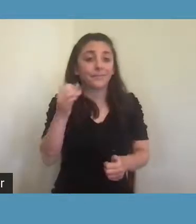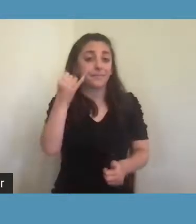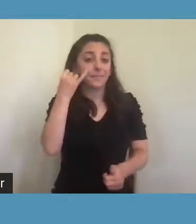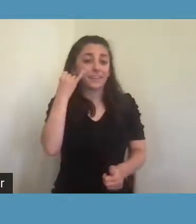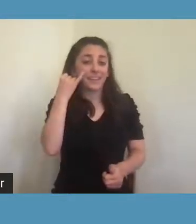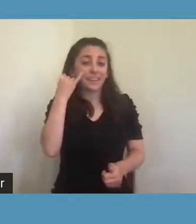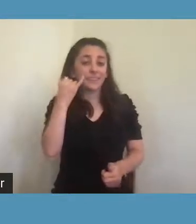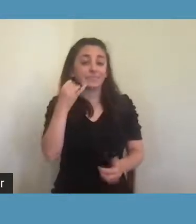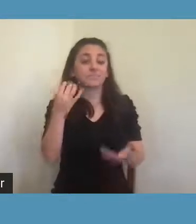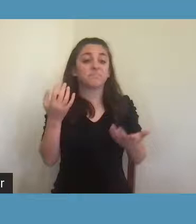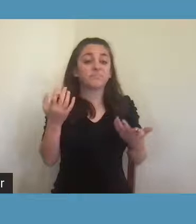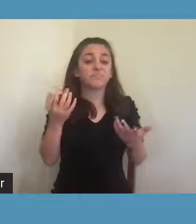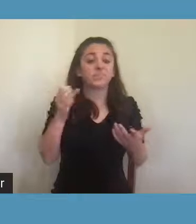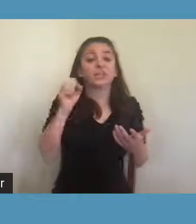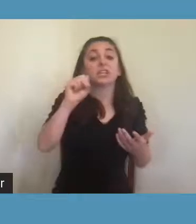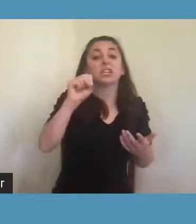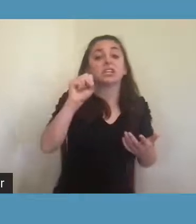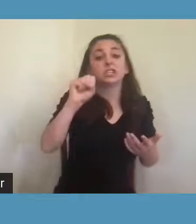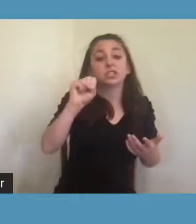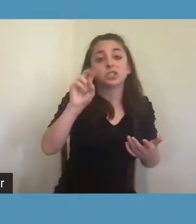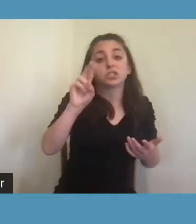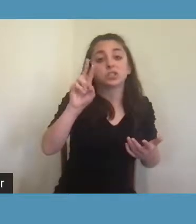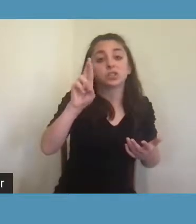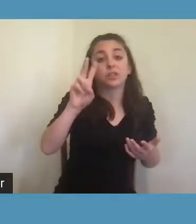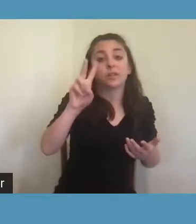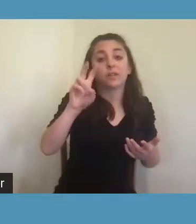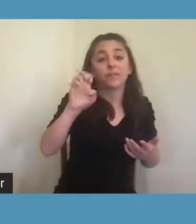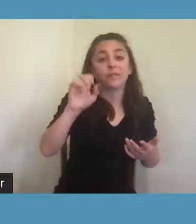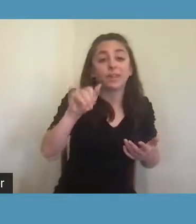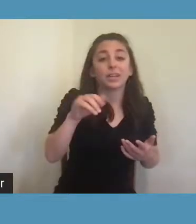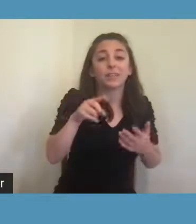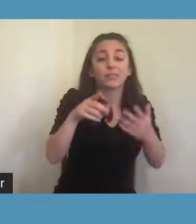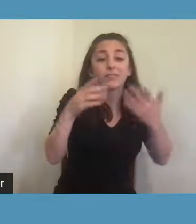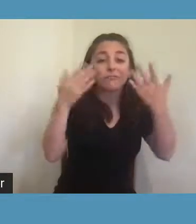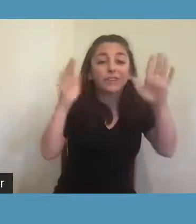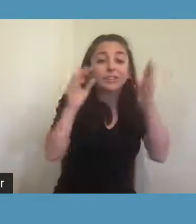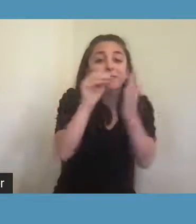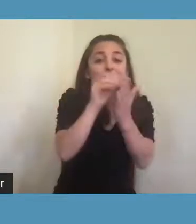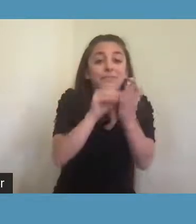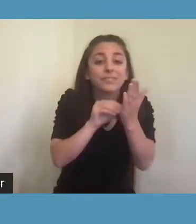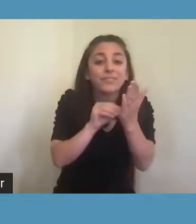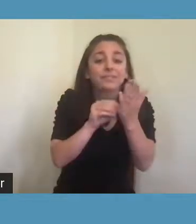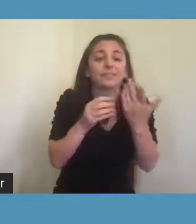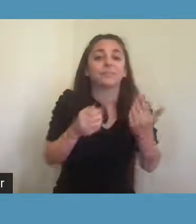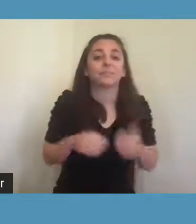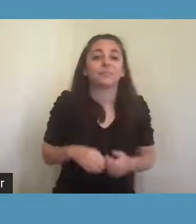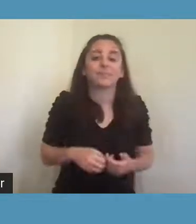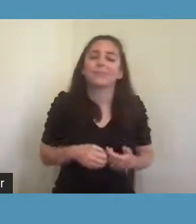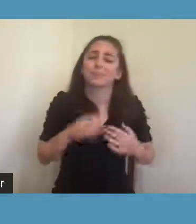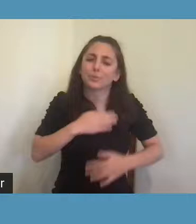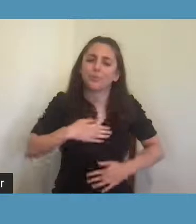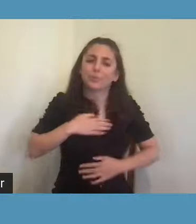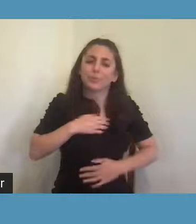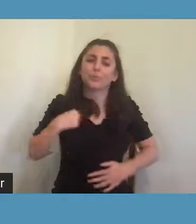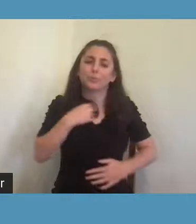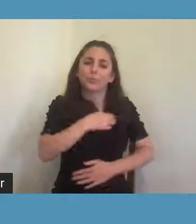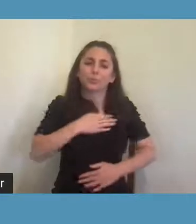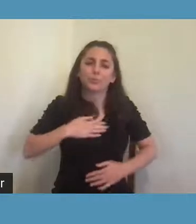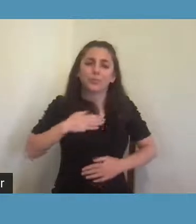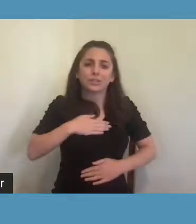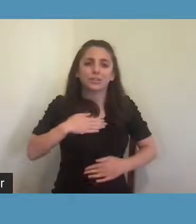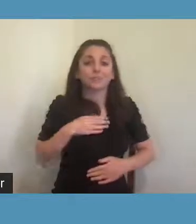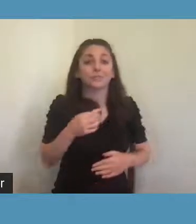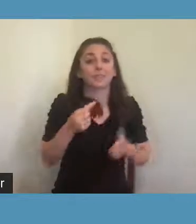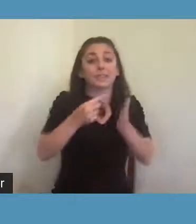that post-event satisfaction survey, we would really appreciate it. And finally, I just want to Remind everybody to join us next Thursday, which